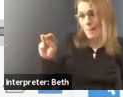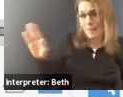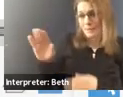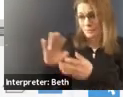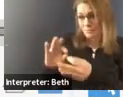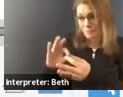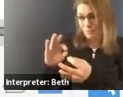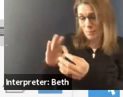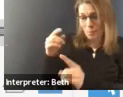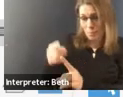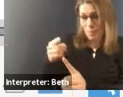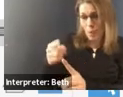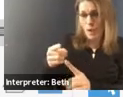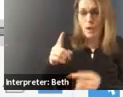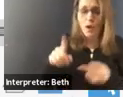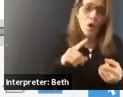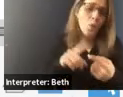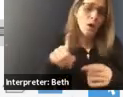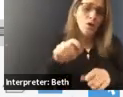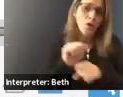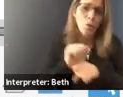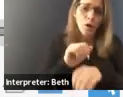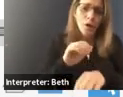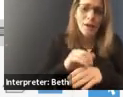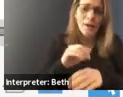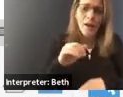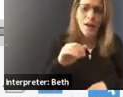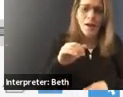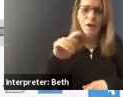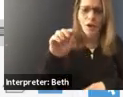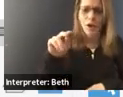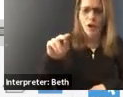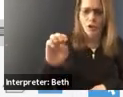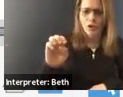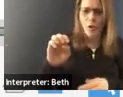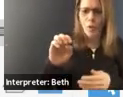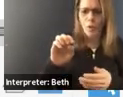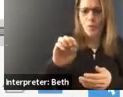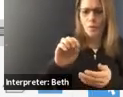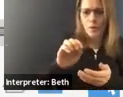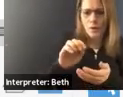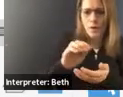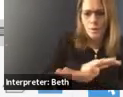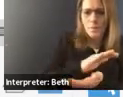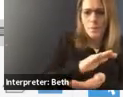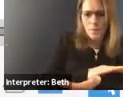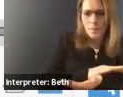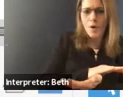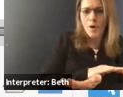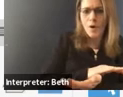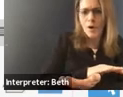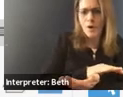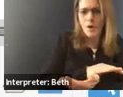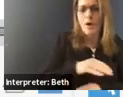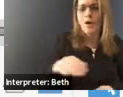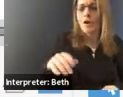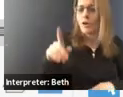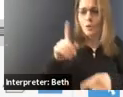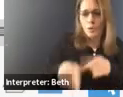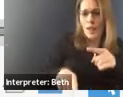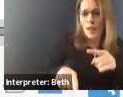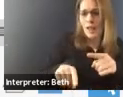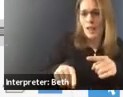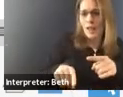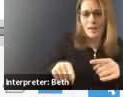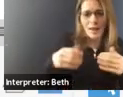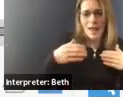for. When you're working on marker paper or tone paper, I should say, you can't do an underlay.